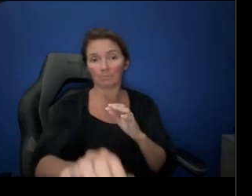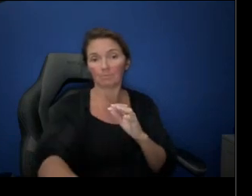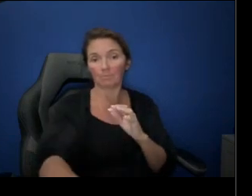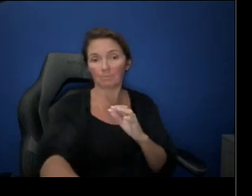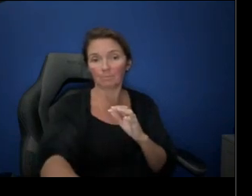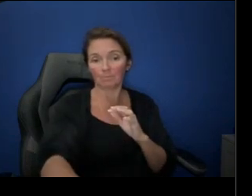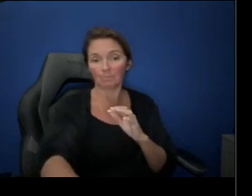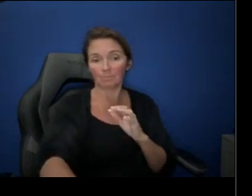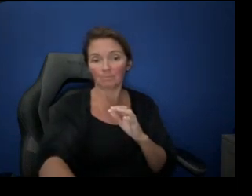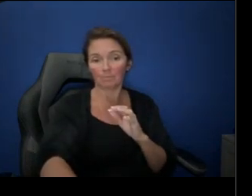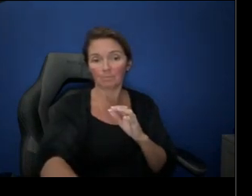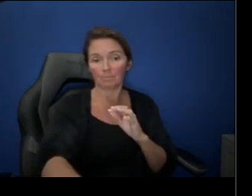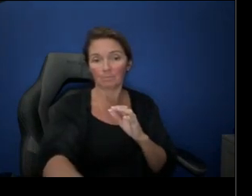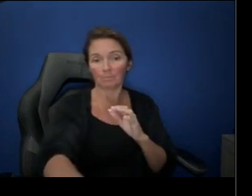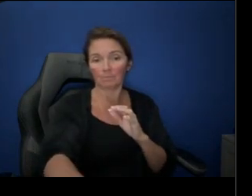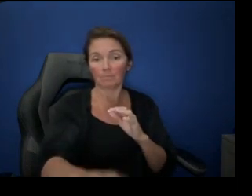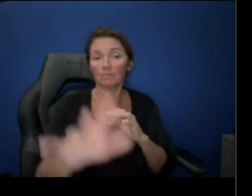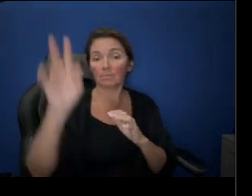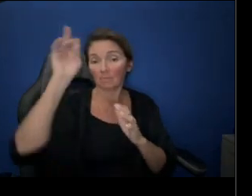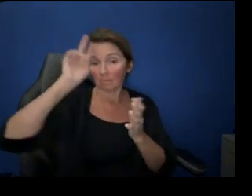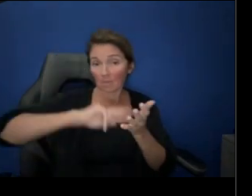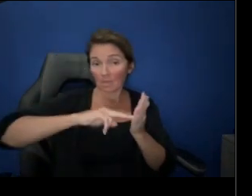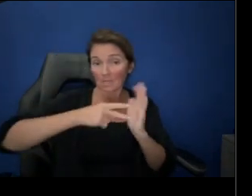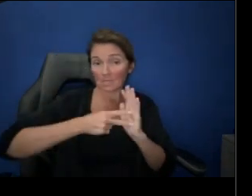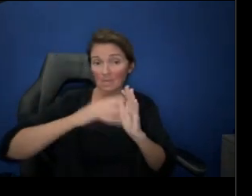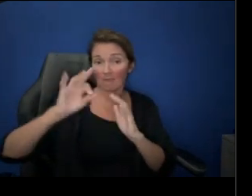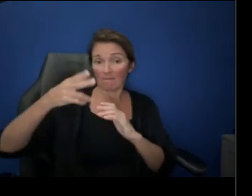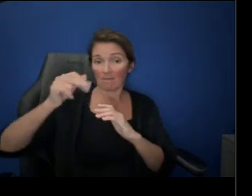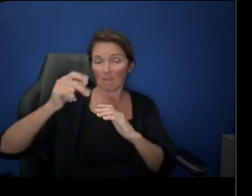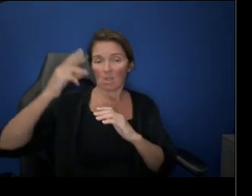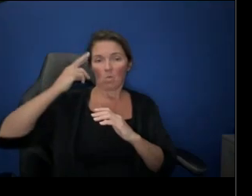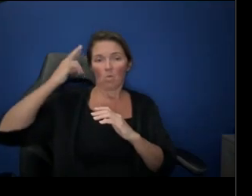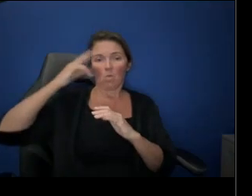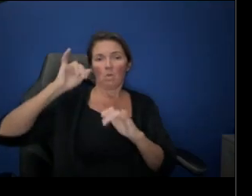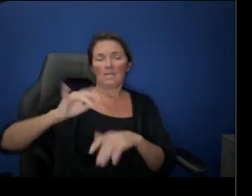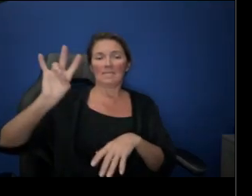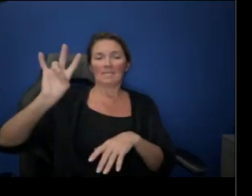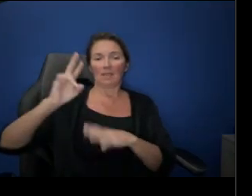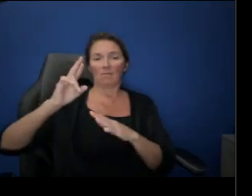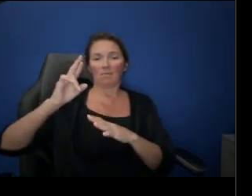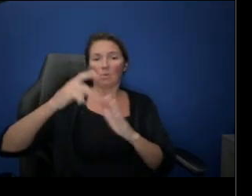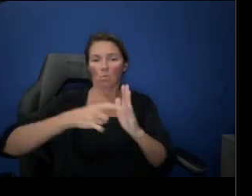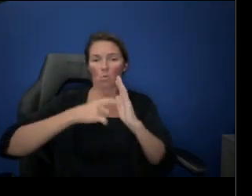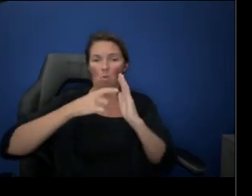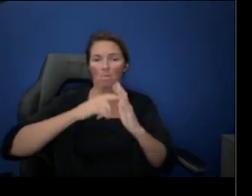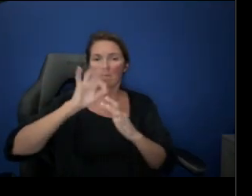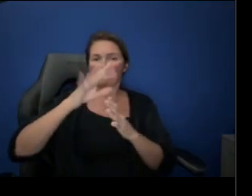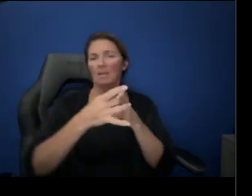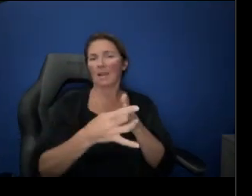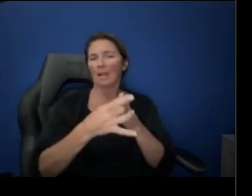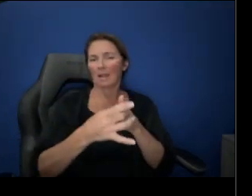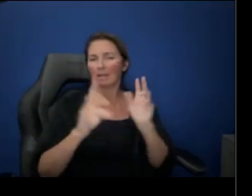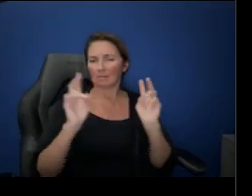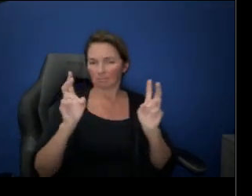The intent of the FHA is realized by the 7 requirements of the guidelines,